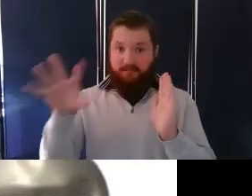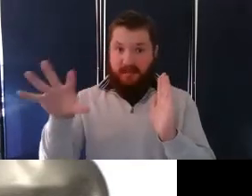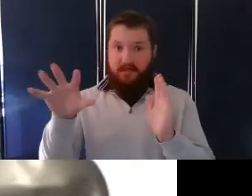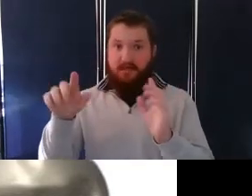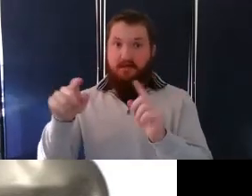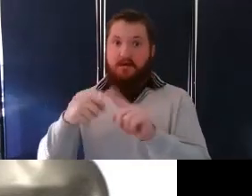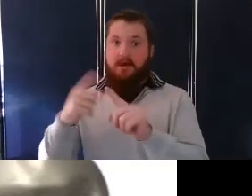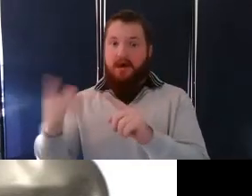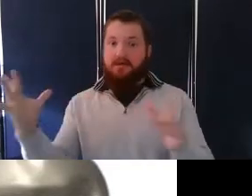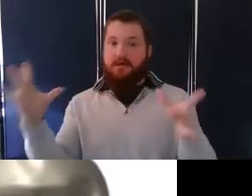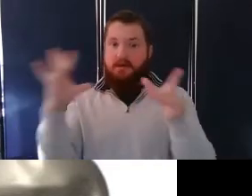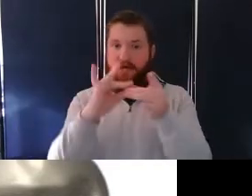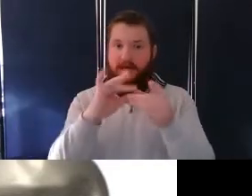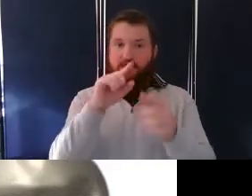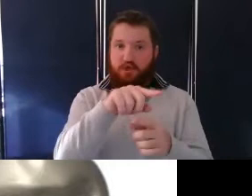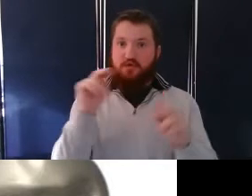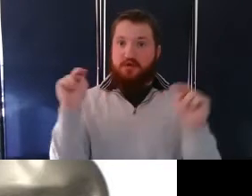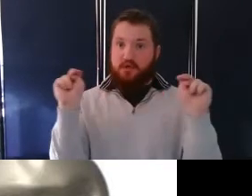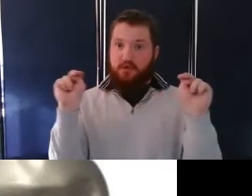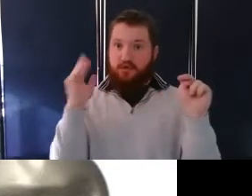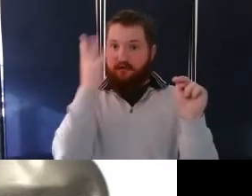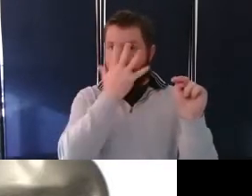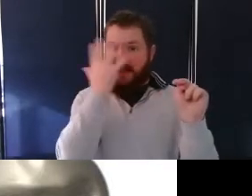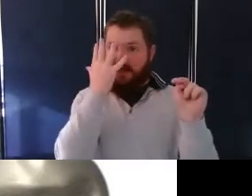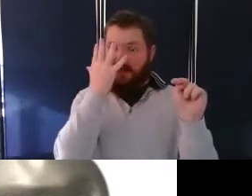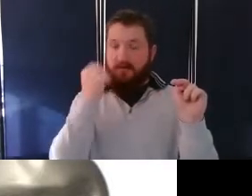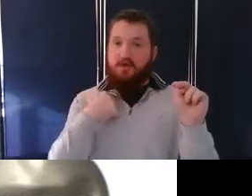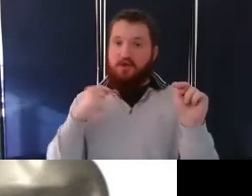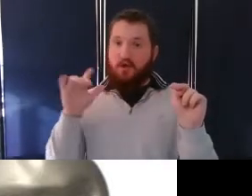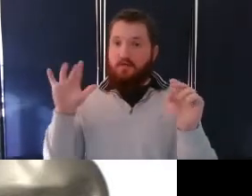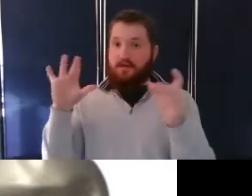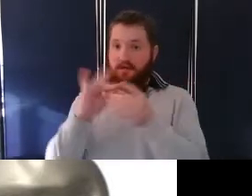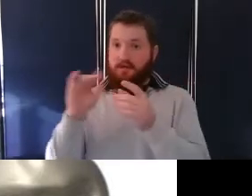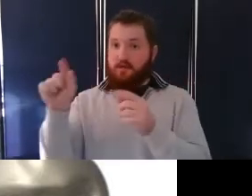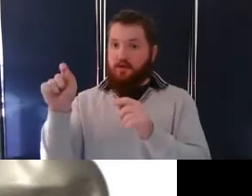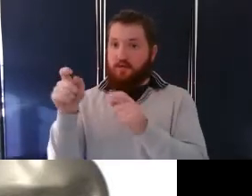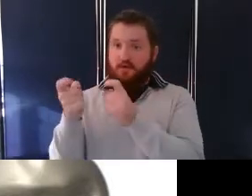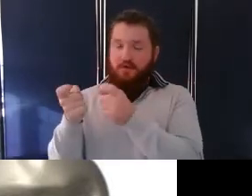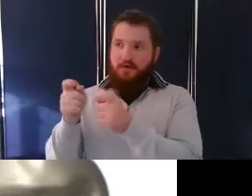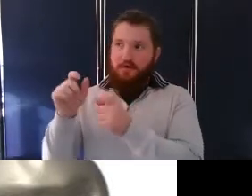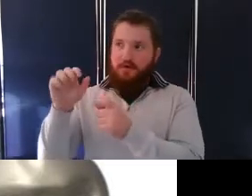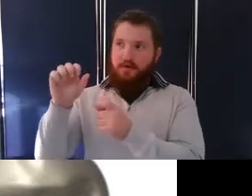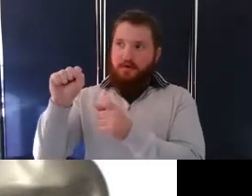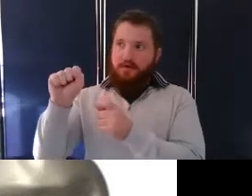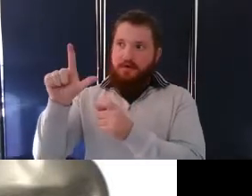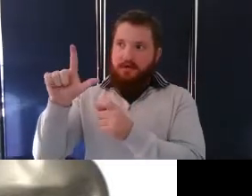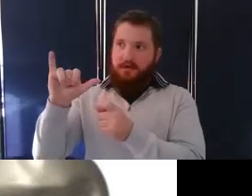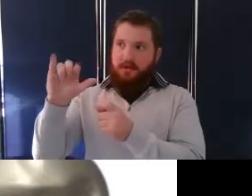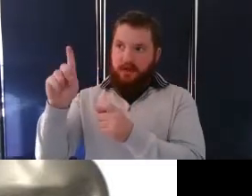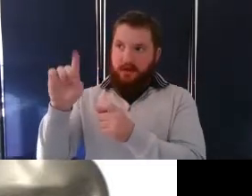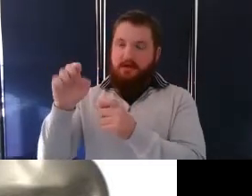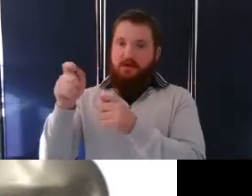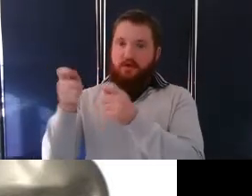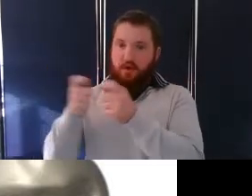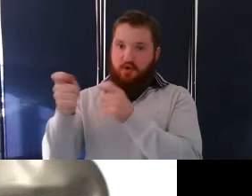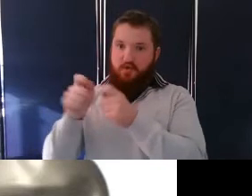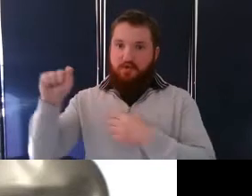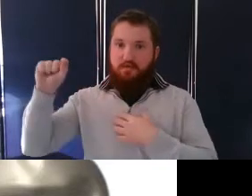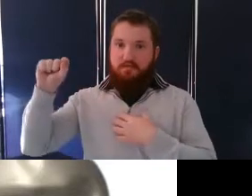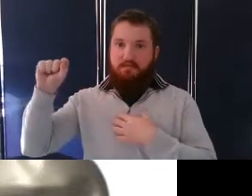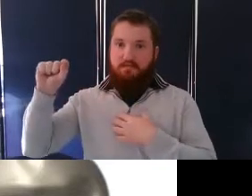movement. We can double copy and paste, then connect it to the neutral face.